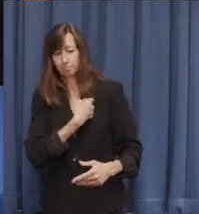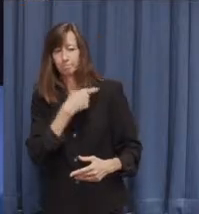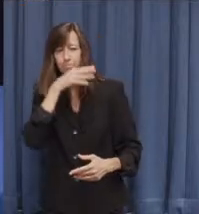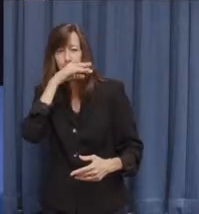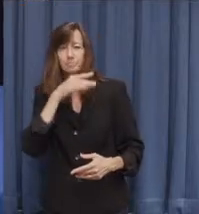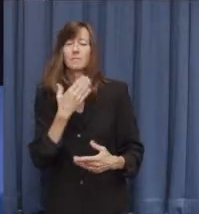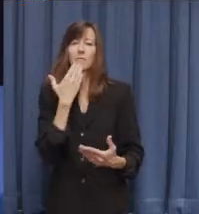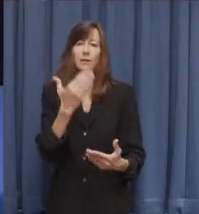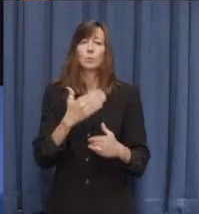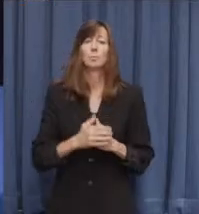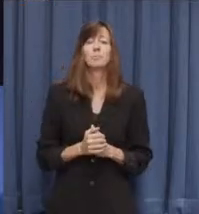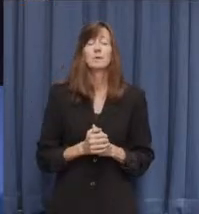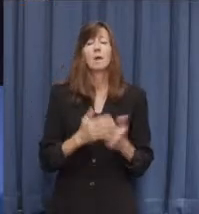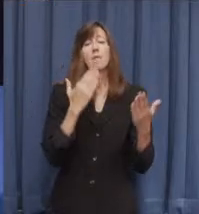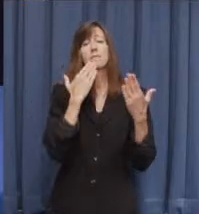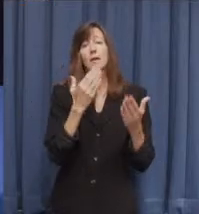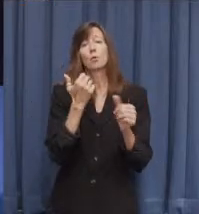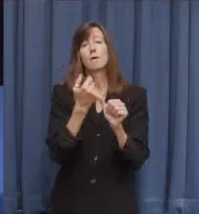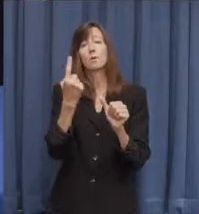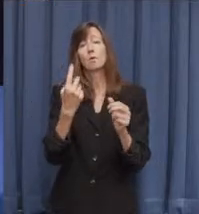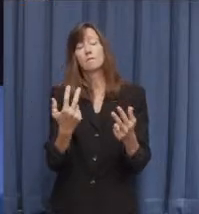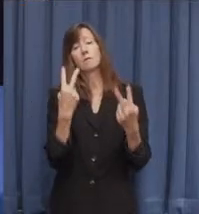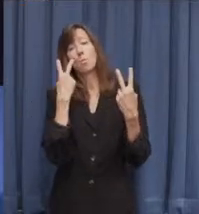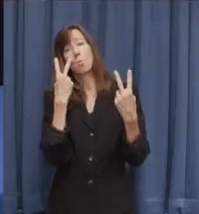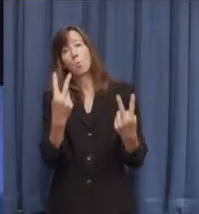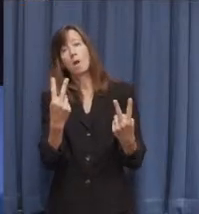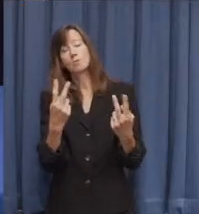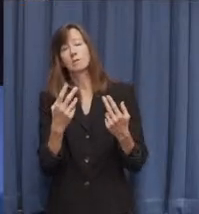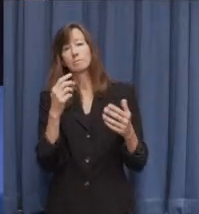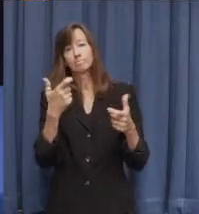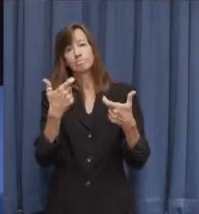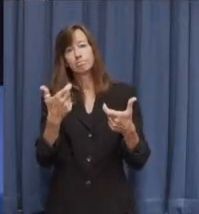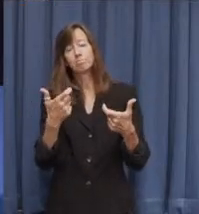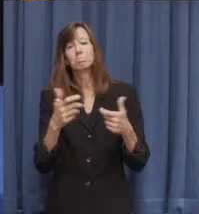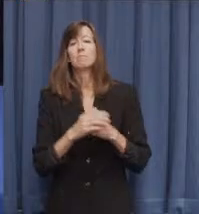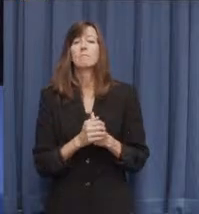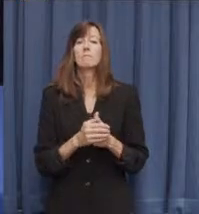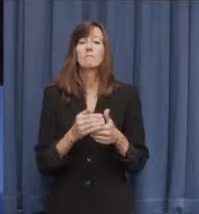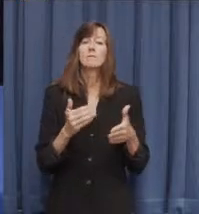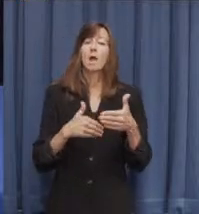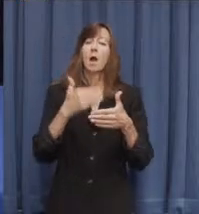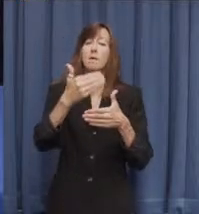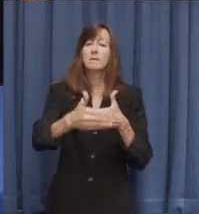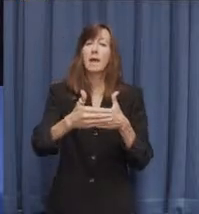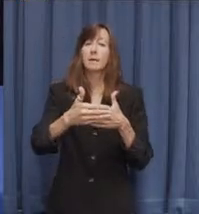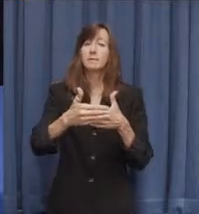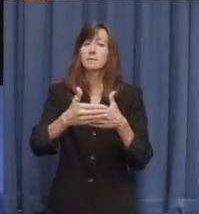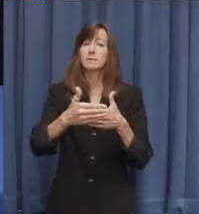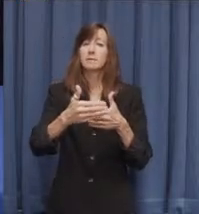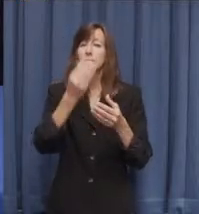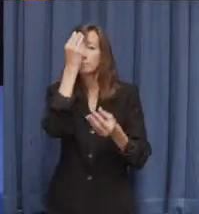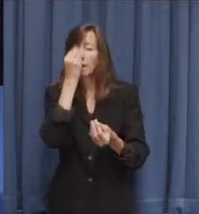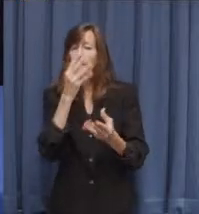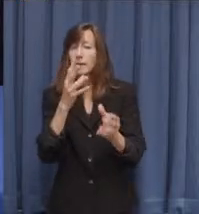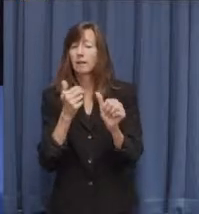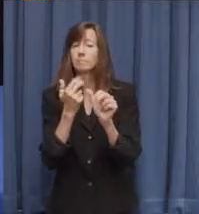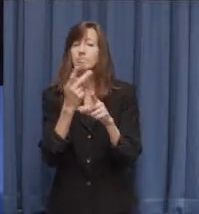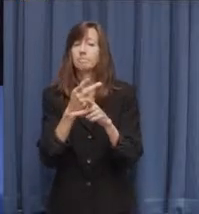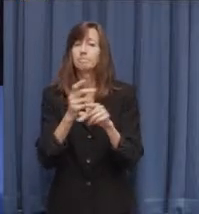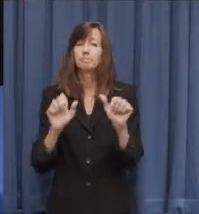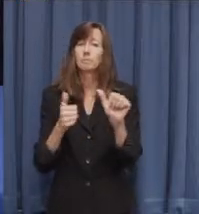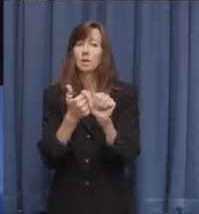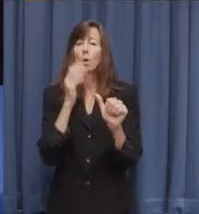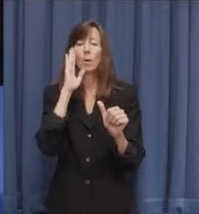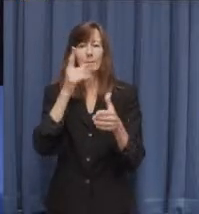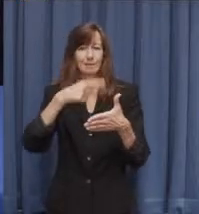Thanks everybody for tuning in. Our next official update will be on Tuesday, which will be at 2 o'clock. At that